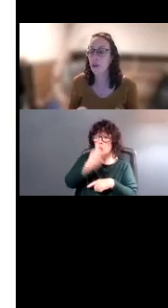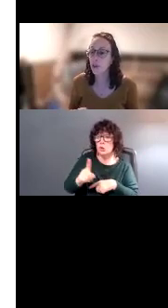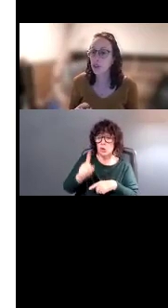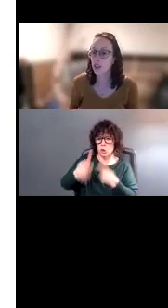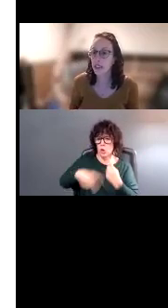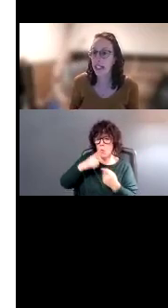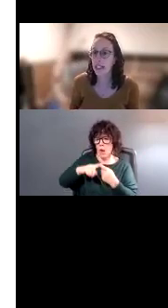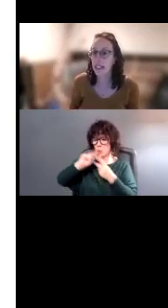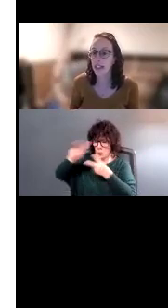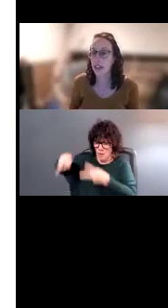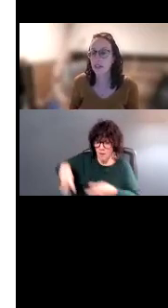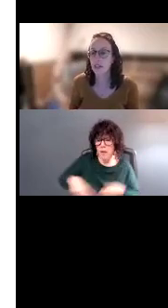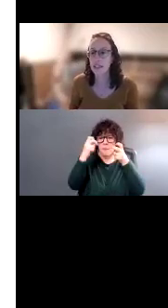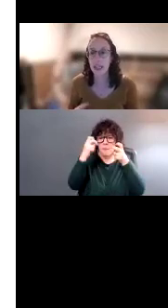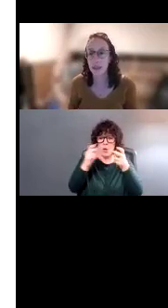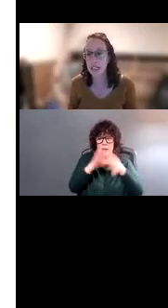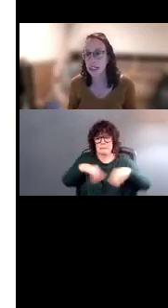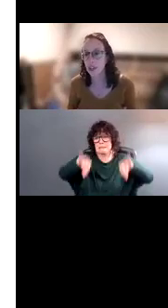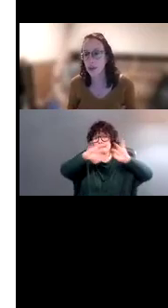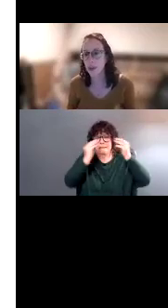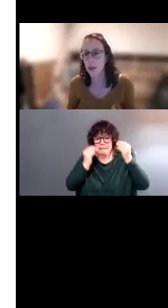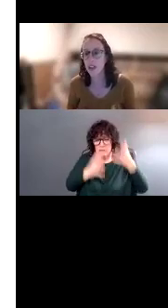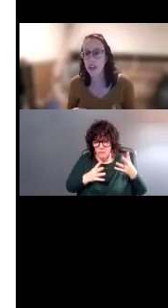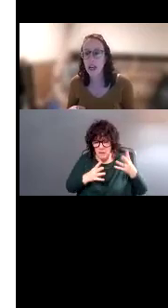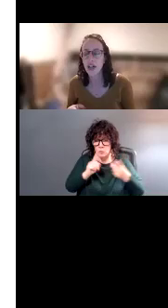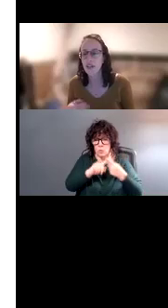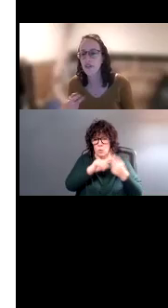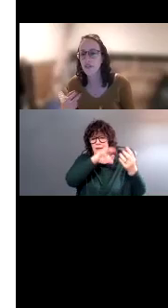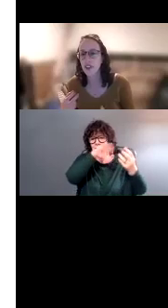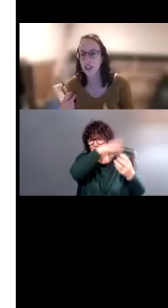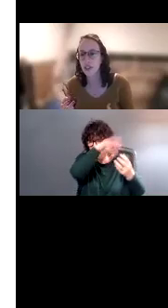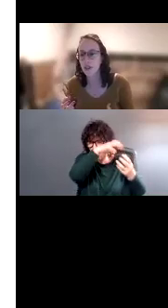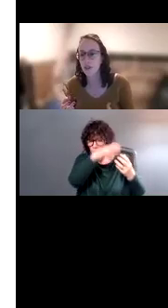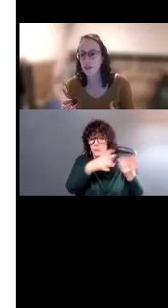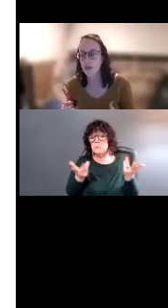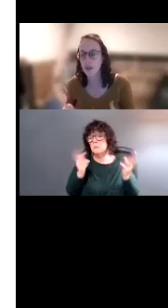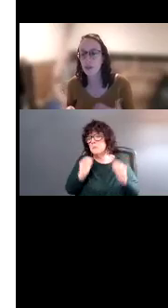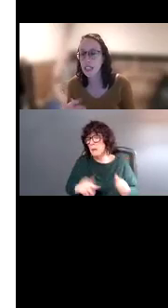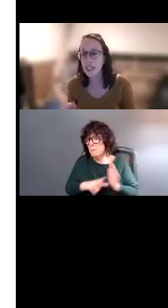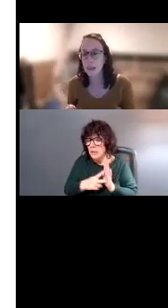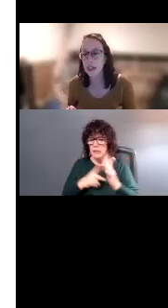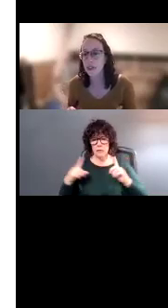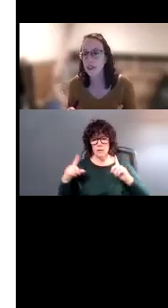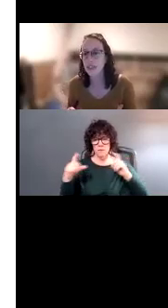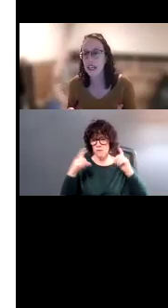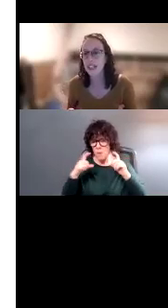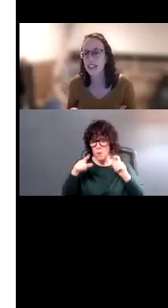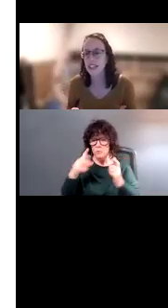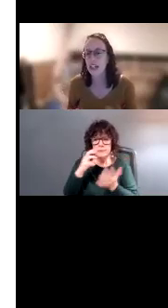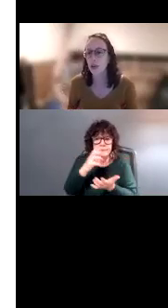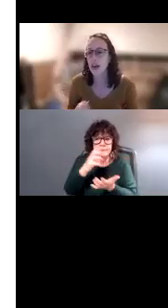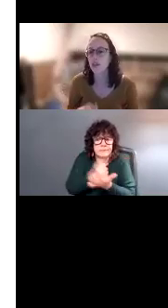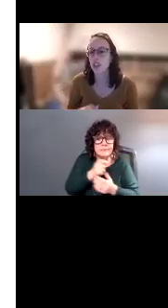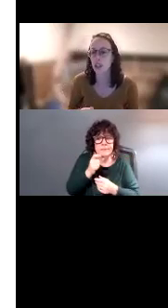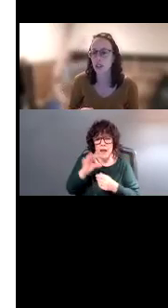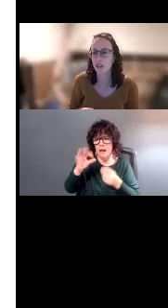be photos you're taking of damage or of, you know, utility bills, anything